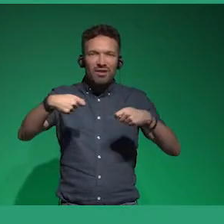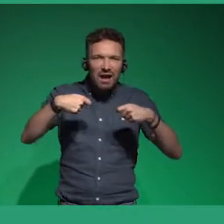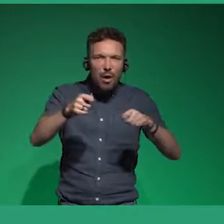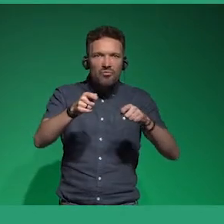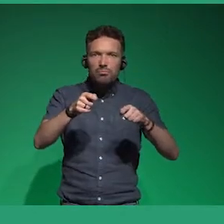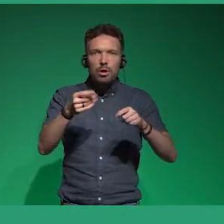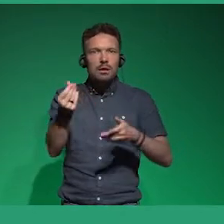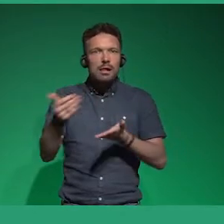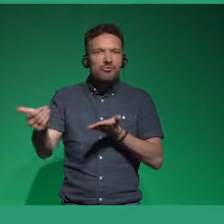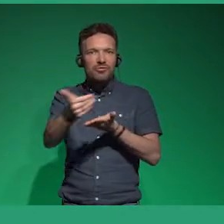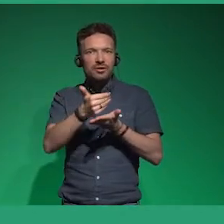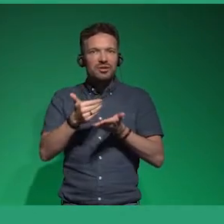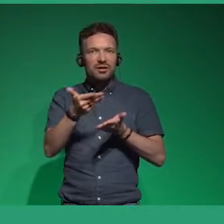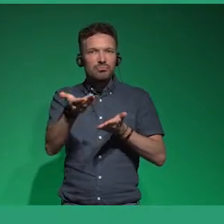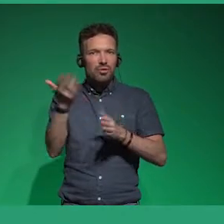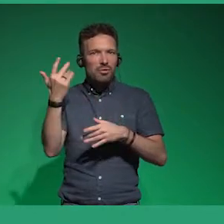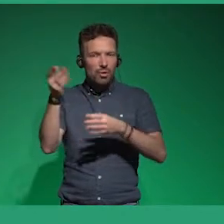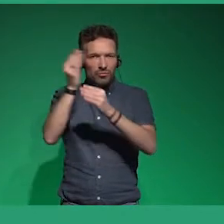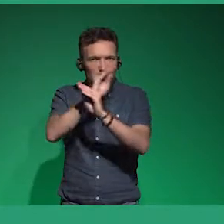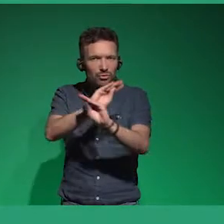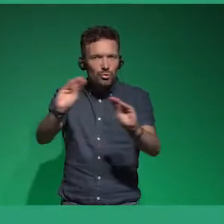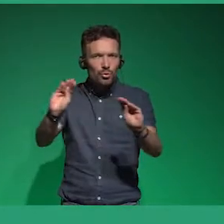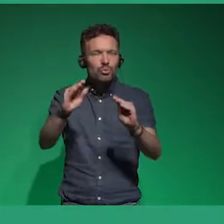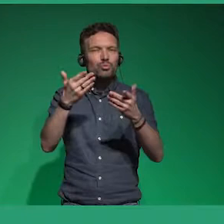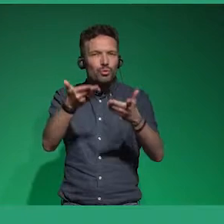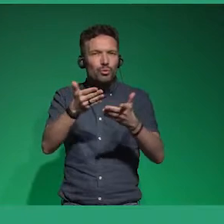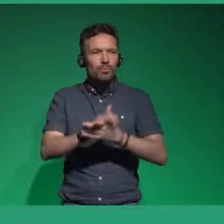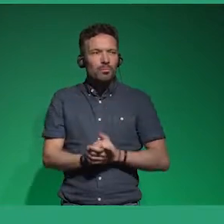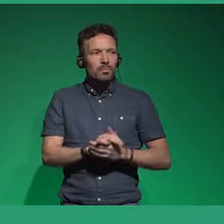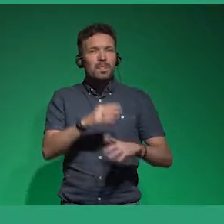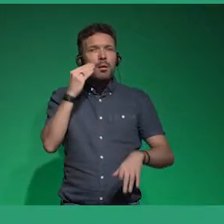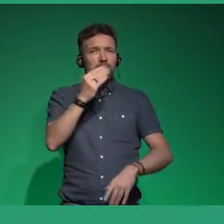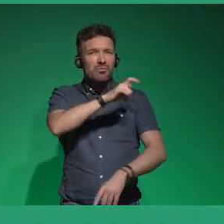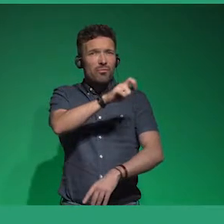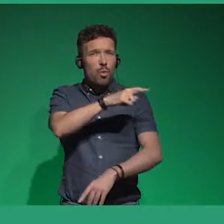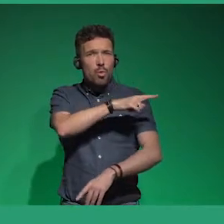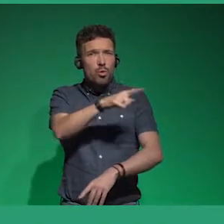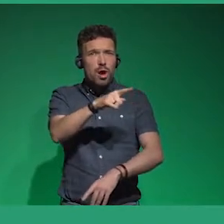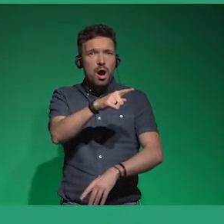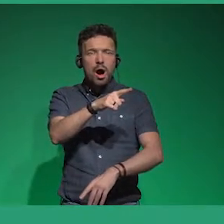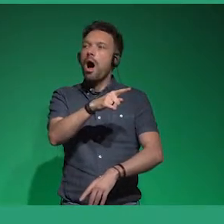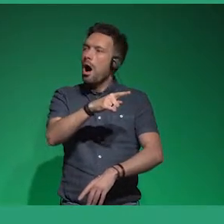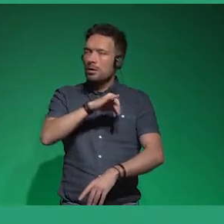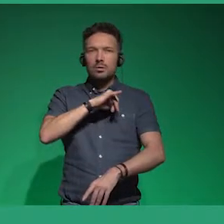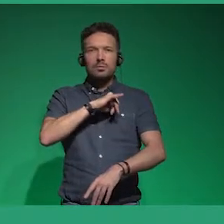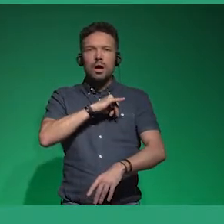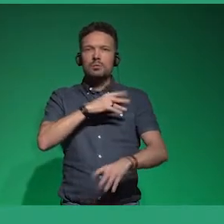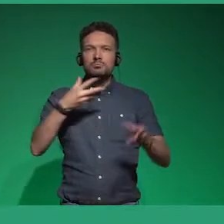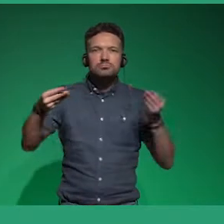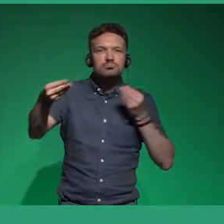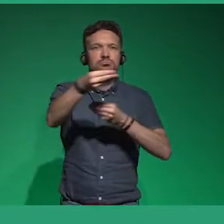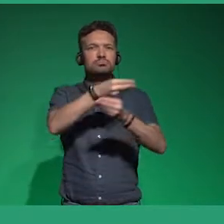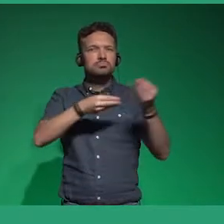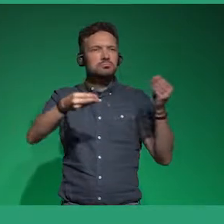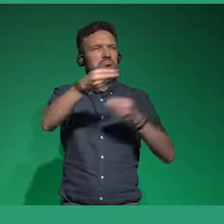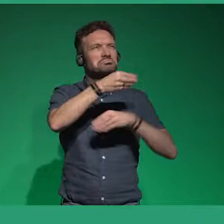and then also to educate among them, and also based on the information they got from the internet, and also because it's